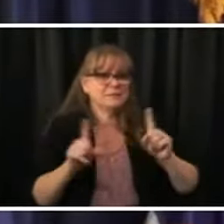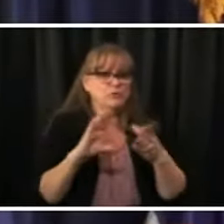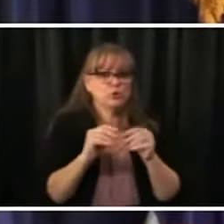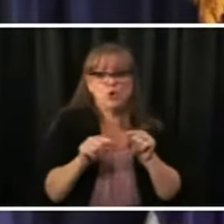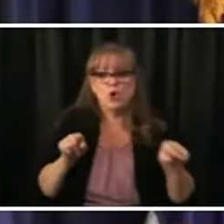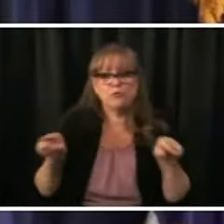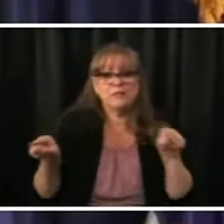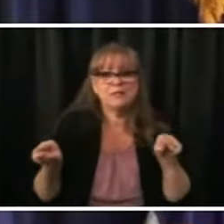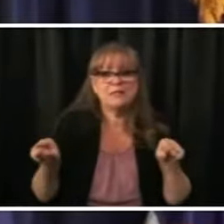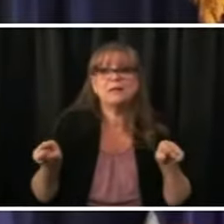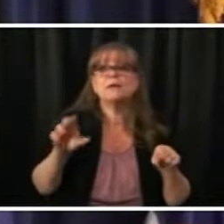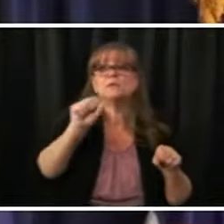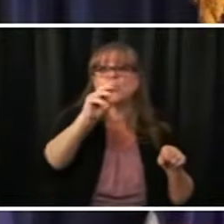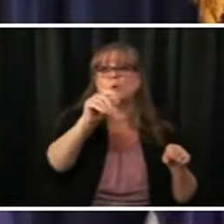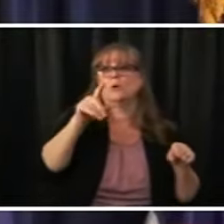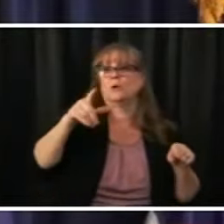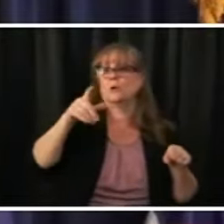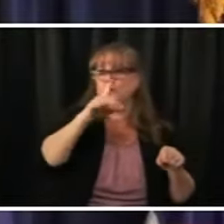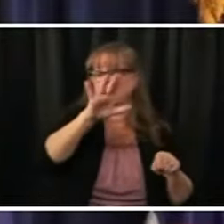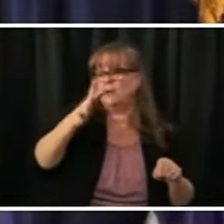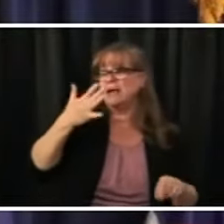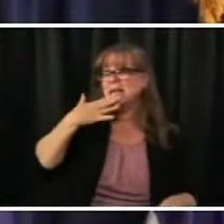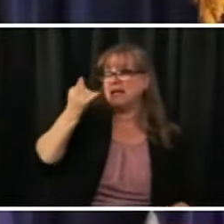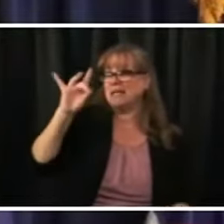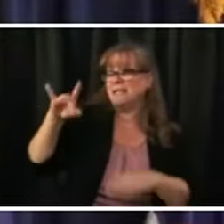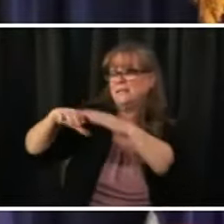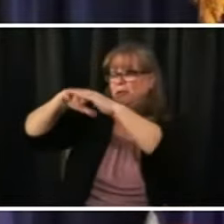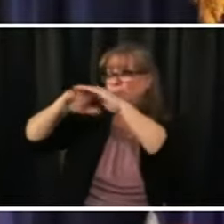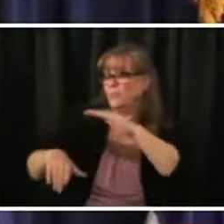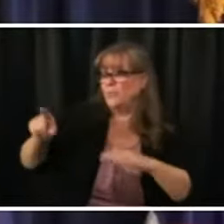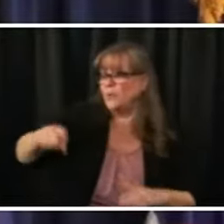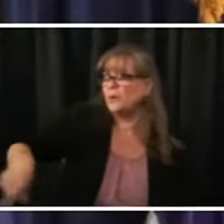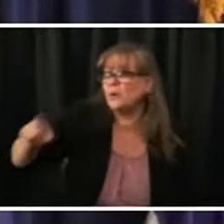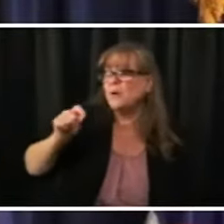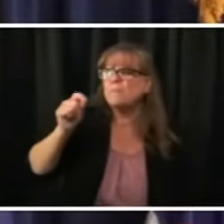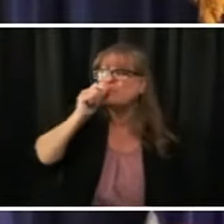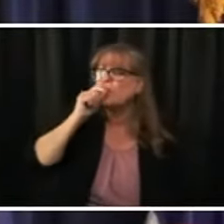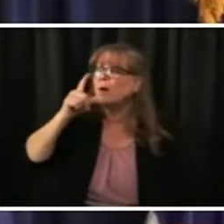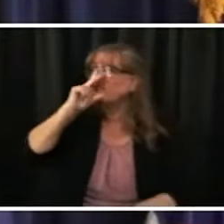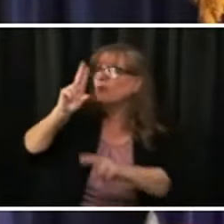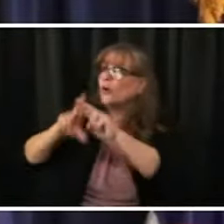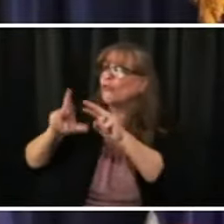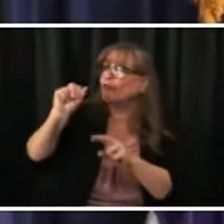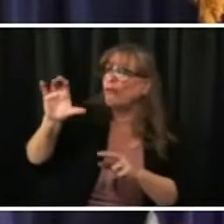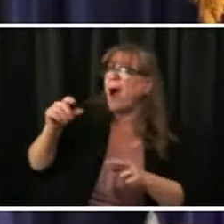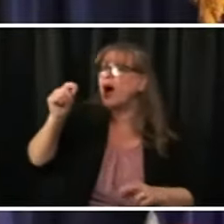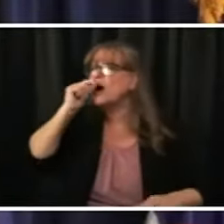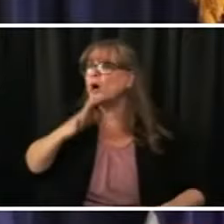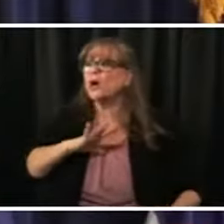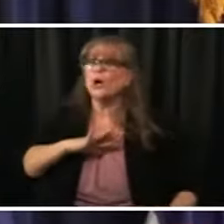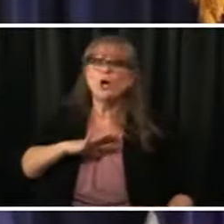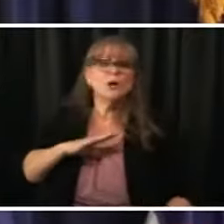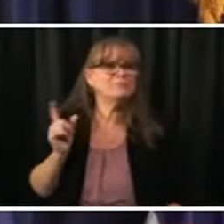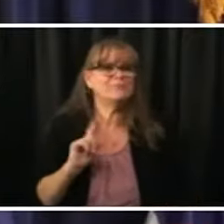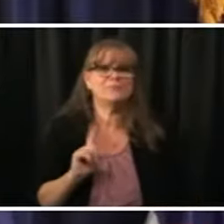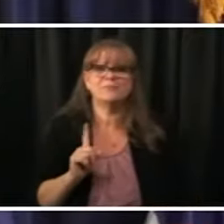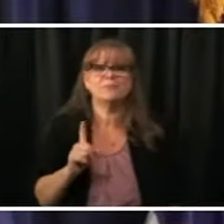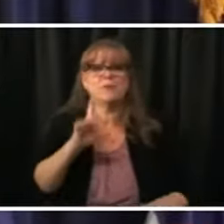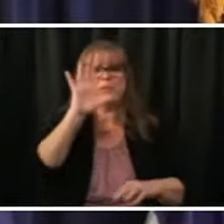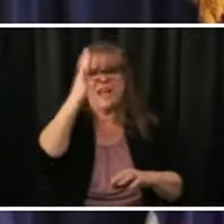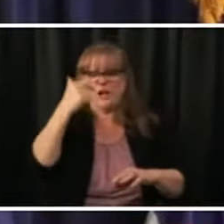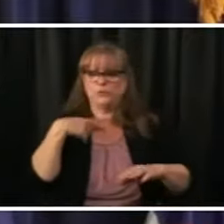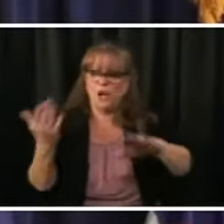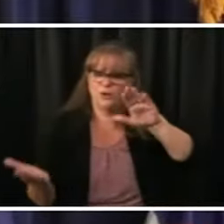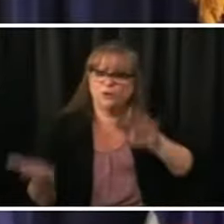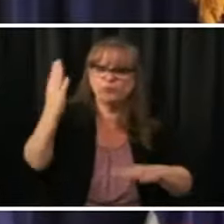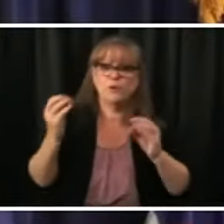for those under 18, and we would support stronger penalties for anybody involved with procuring or